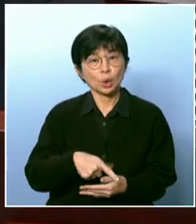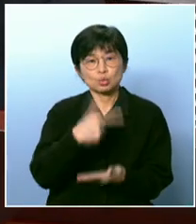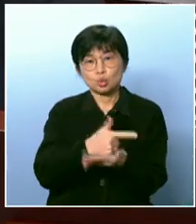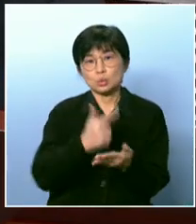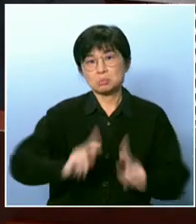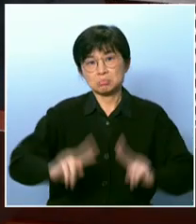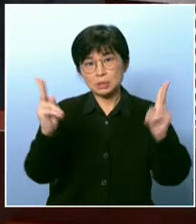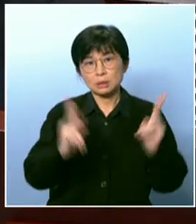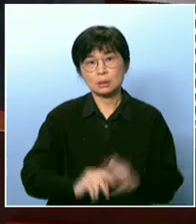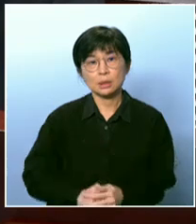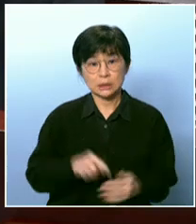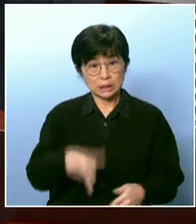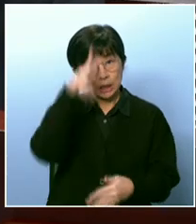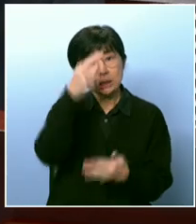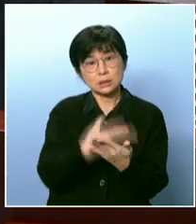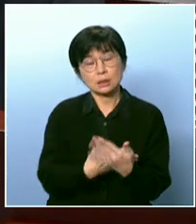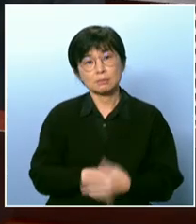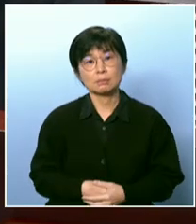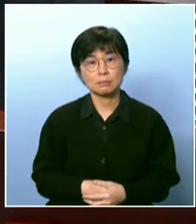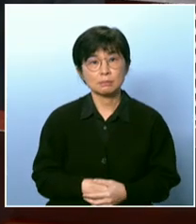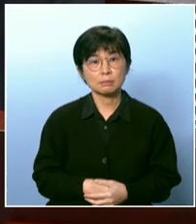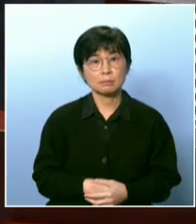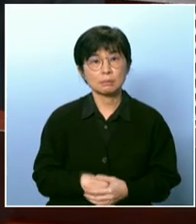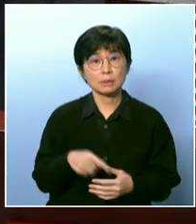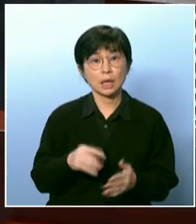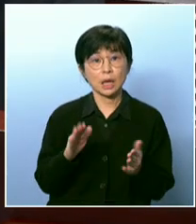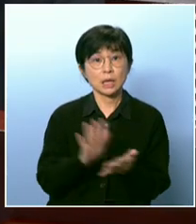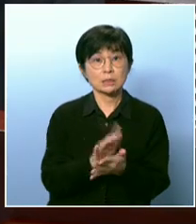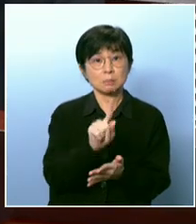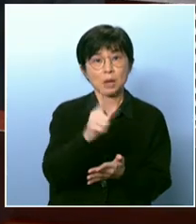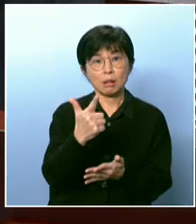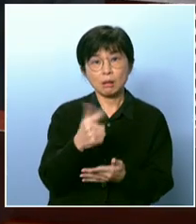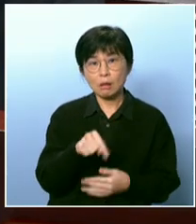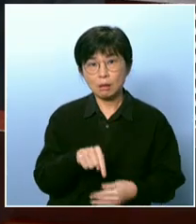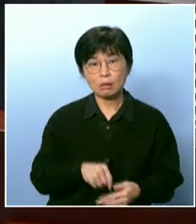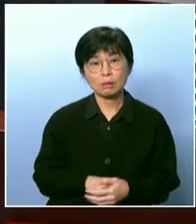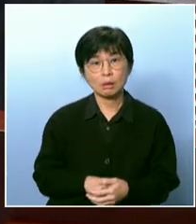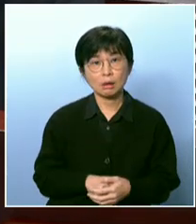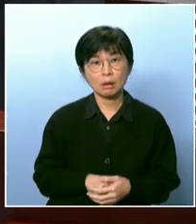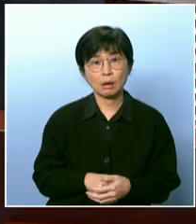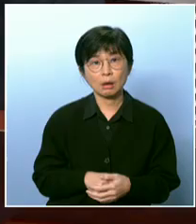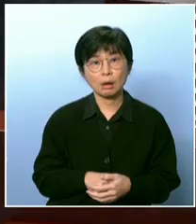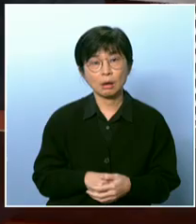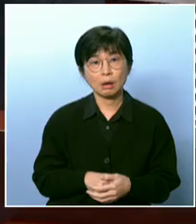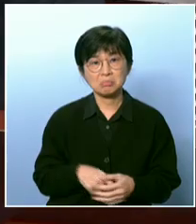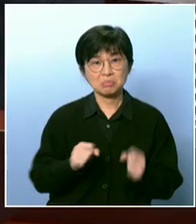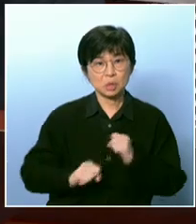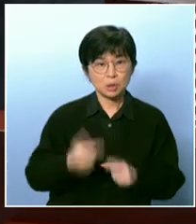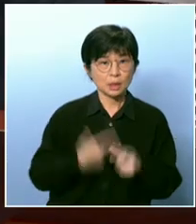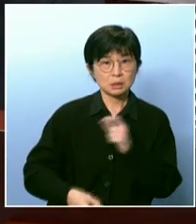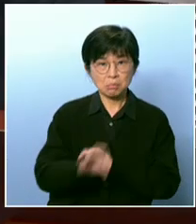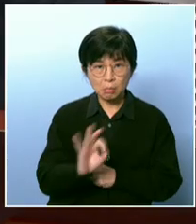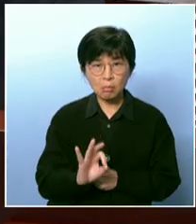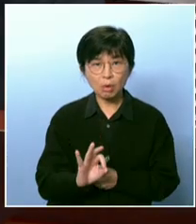become the working family allowance. It was a major change in the government's policy back then. The program has been running